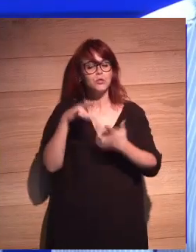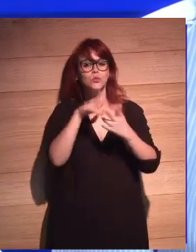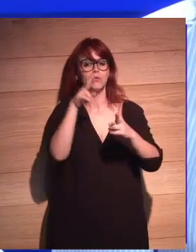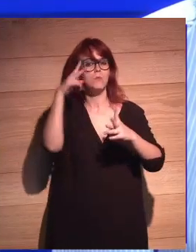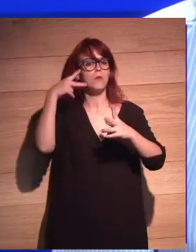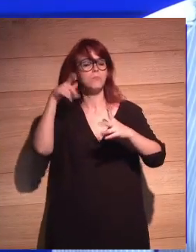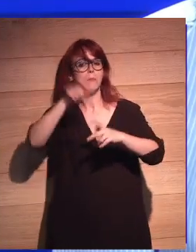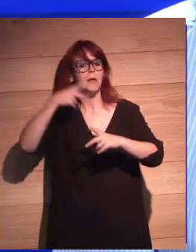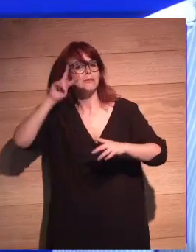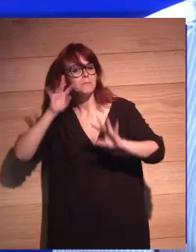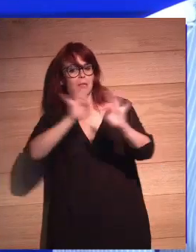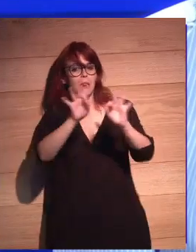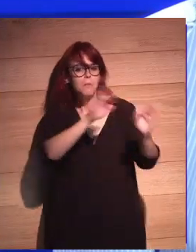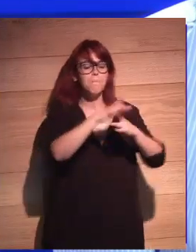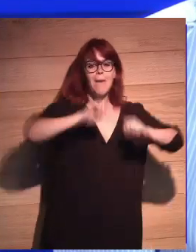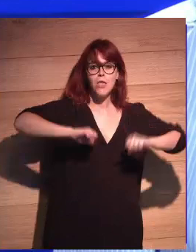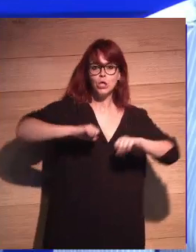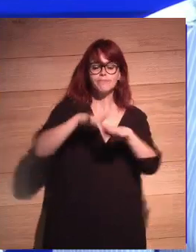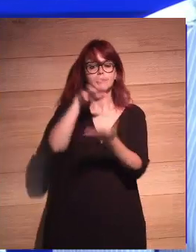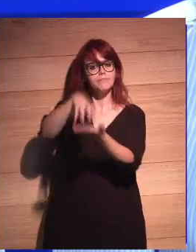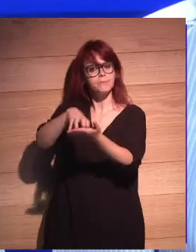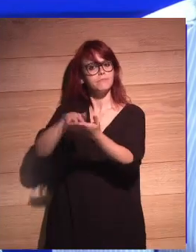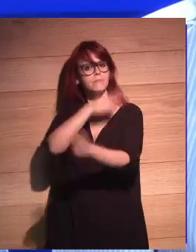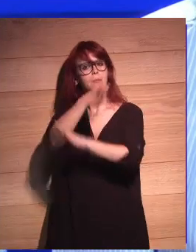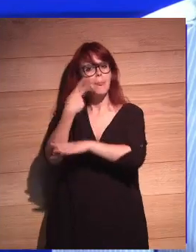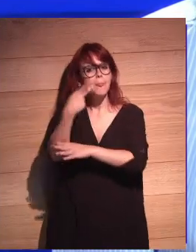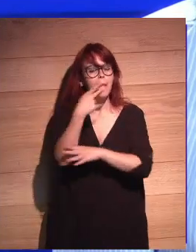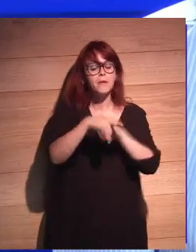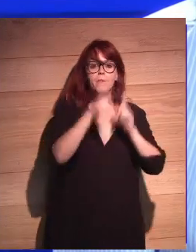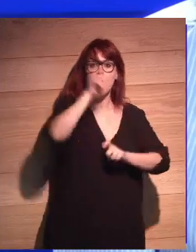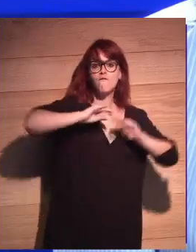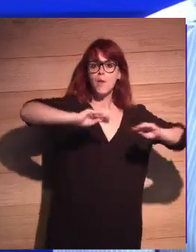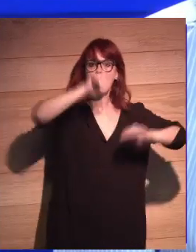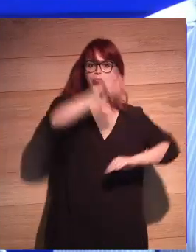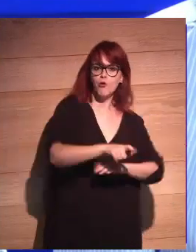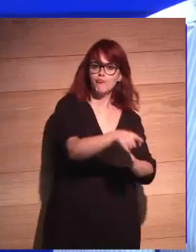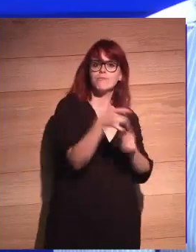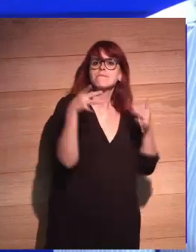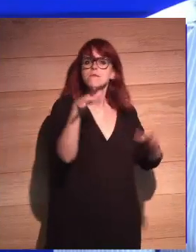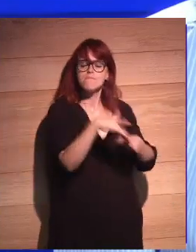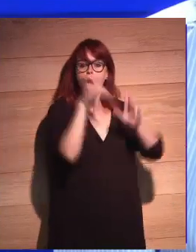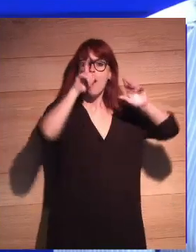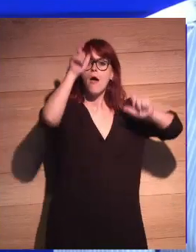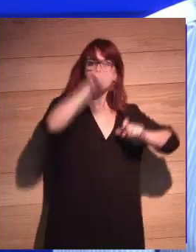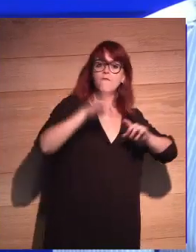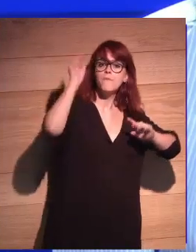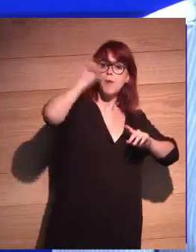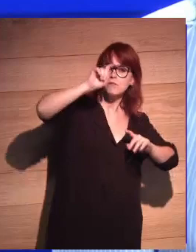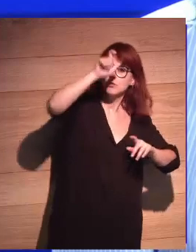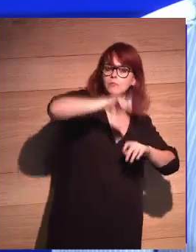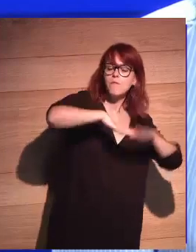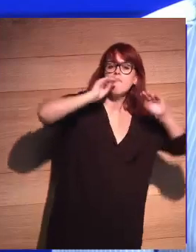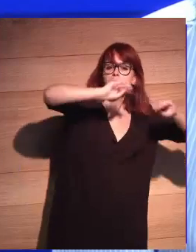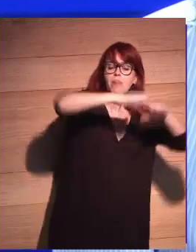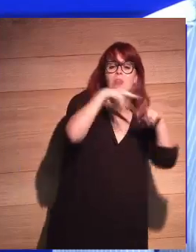some teams of experts. We got into some some old people's